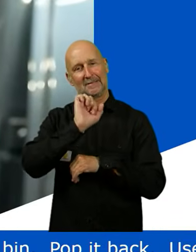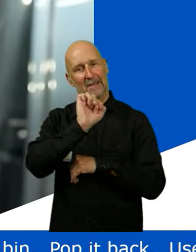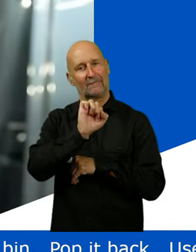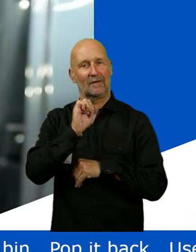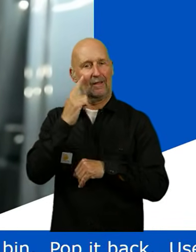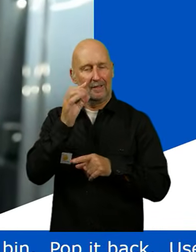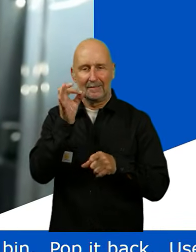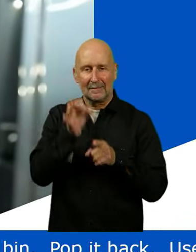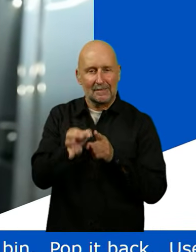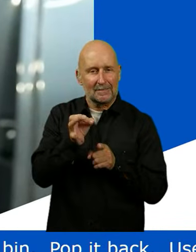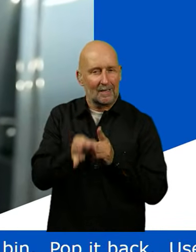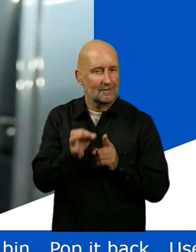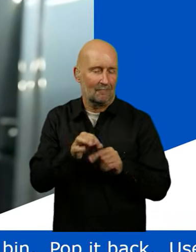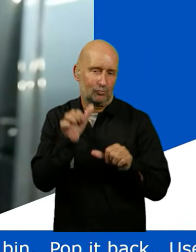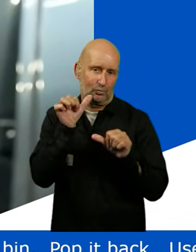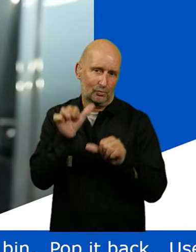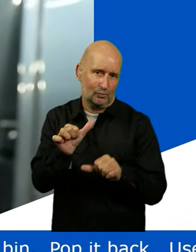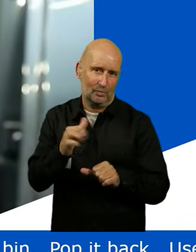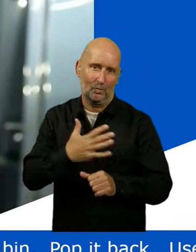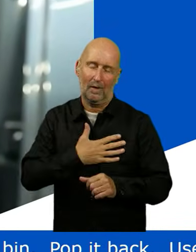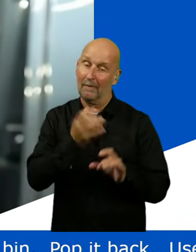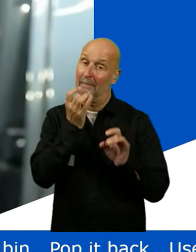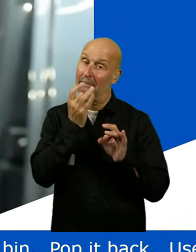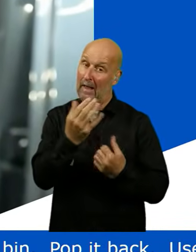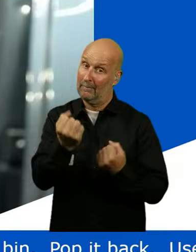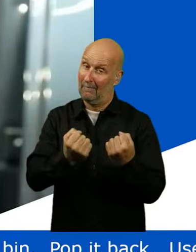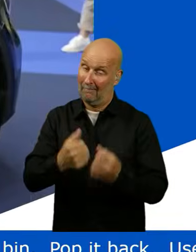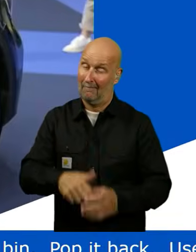we know and love from this famous brand.